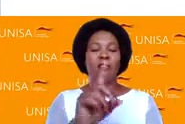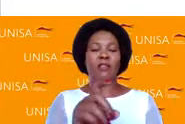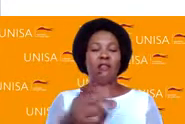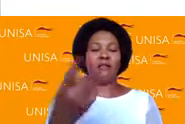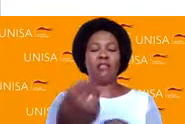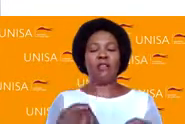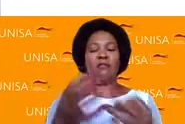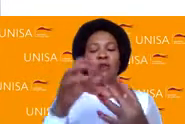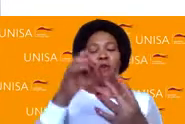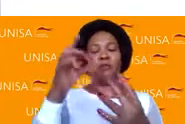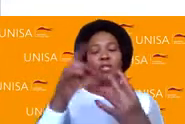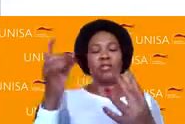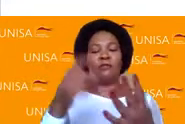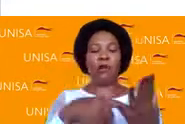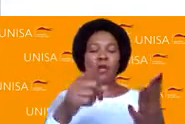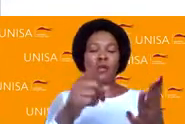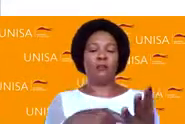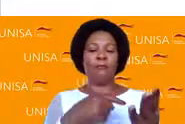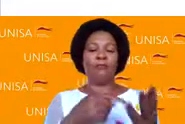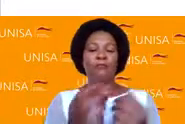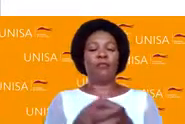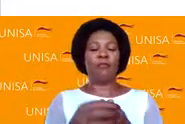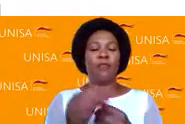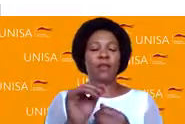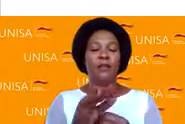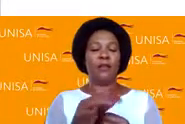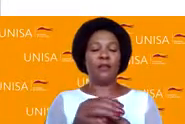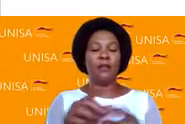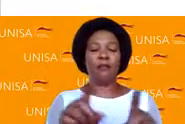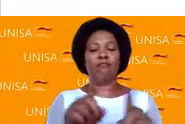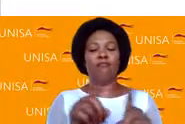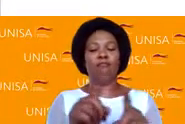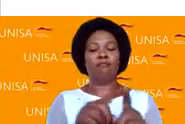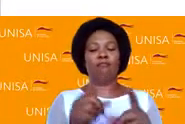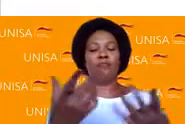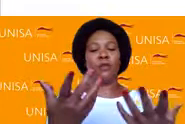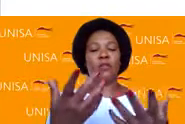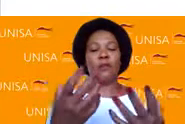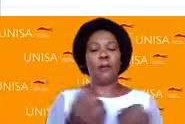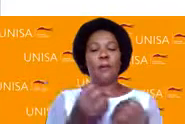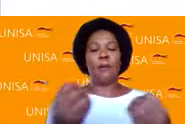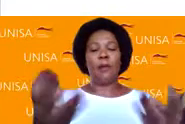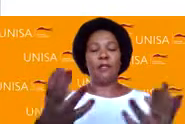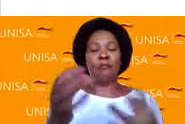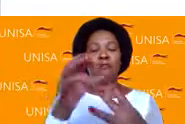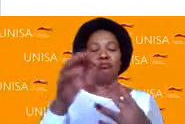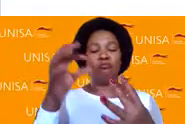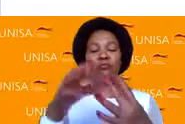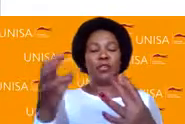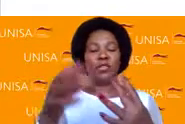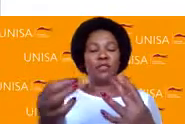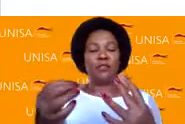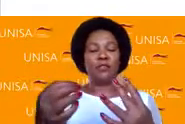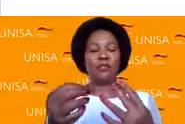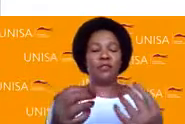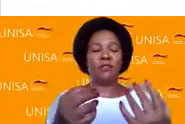options. So you, for instance, usually a multiple select will have a little box